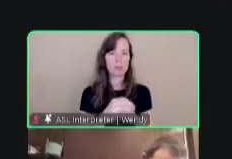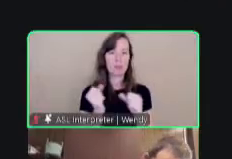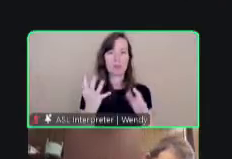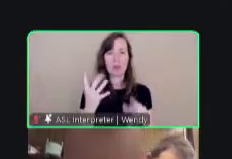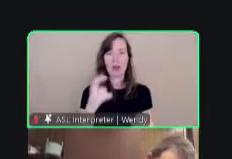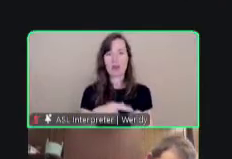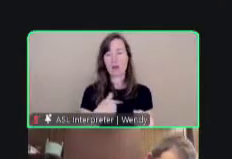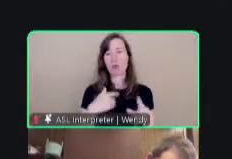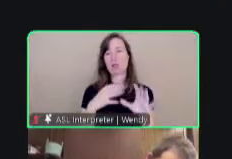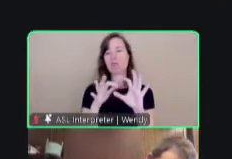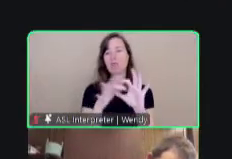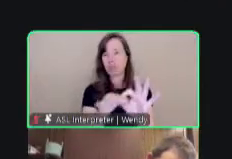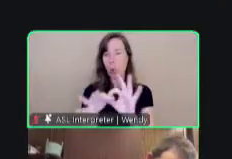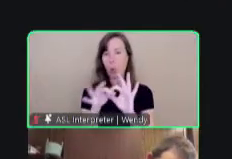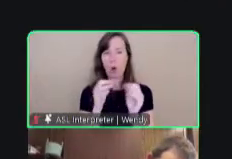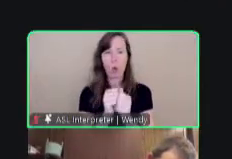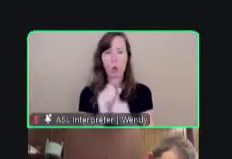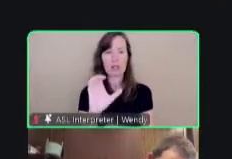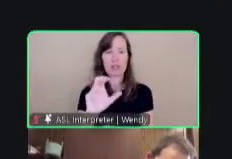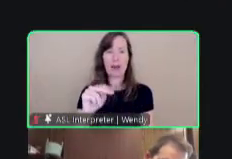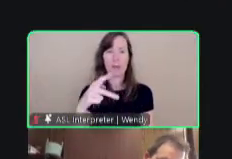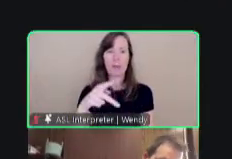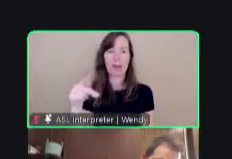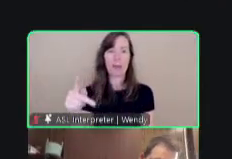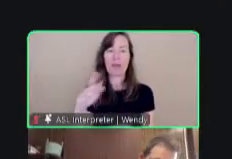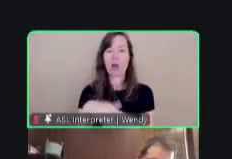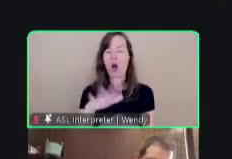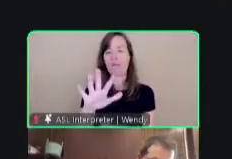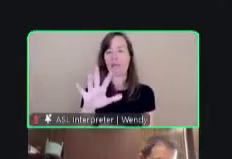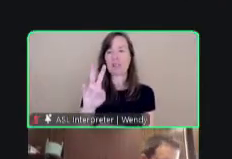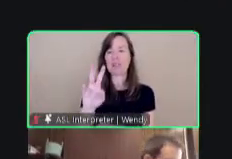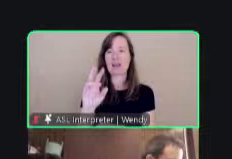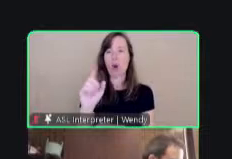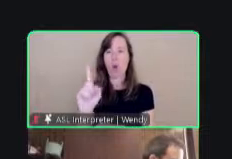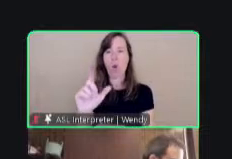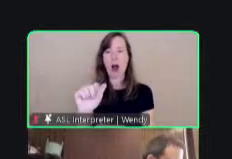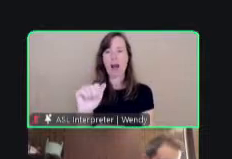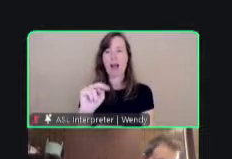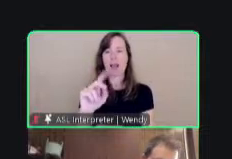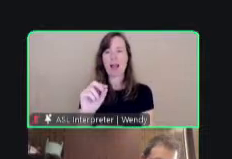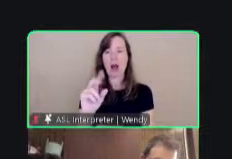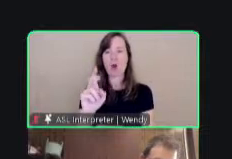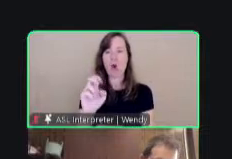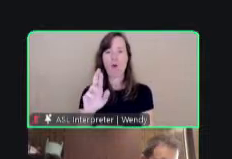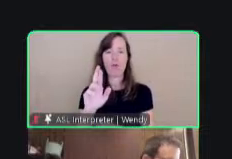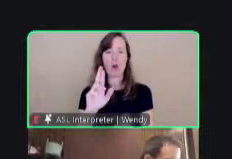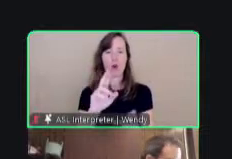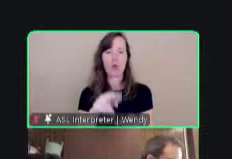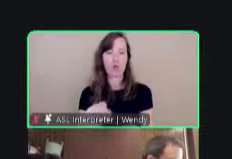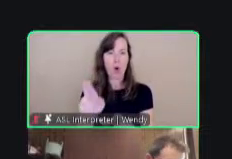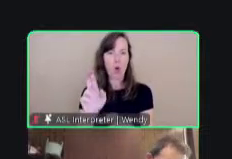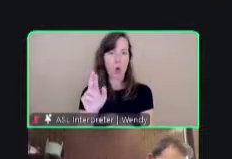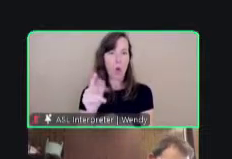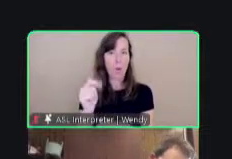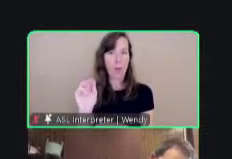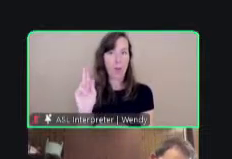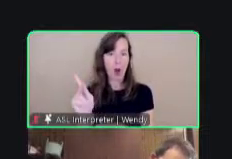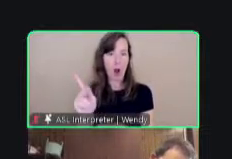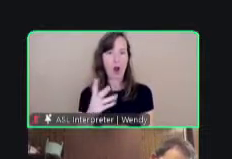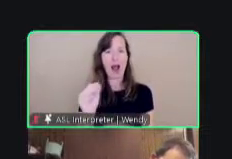with CNPP, particularly on the 5701 Landover Road Park that the town is developing. And the Garden